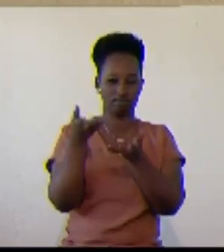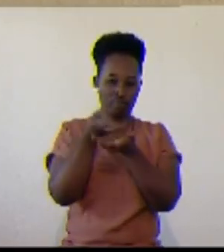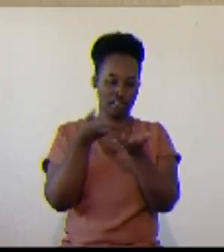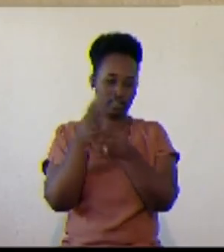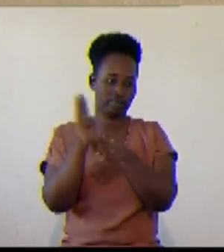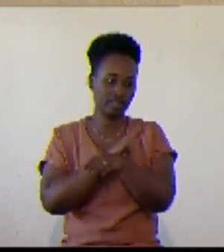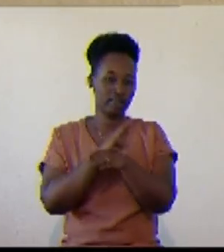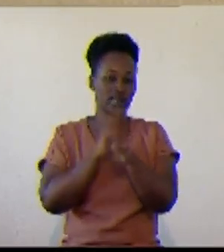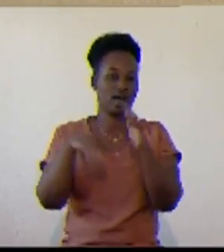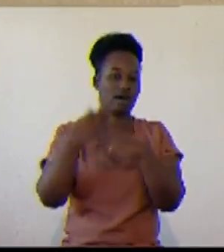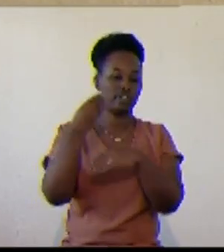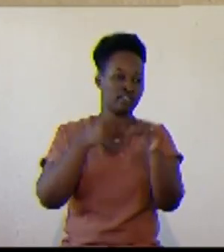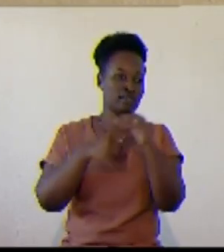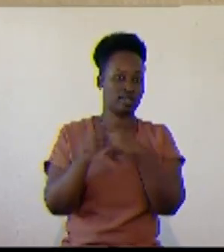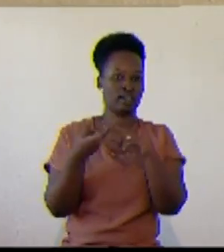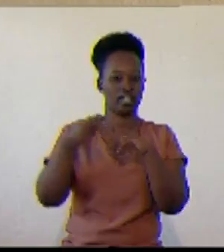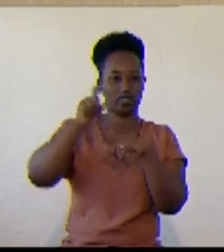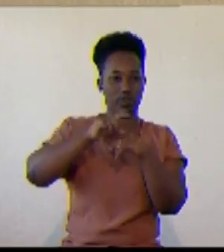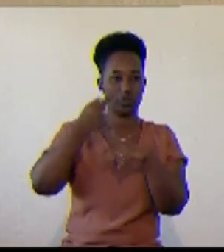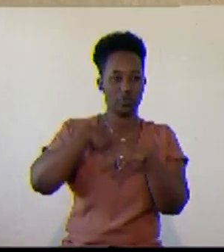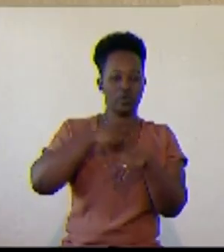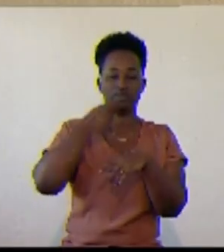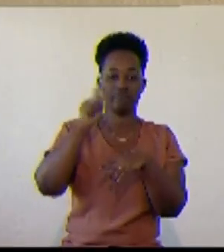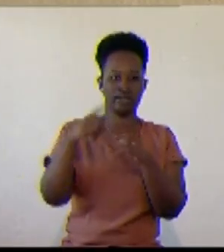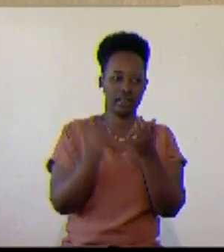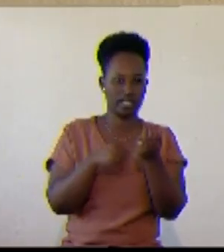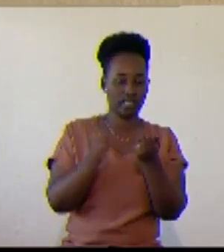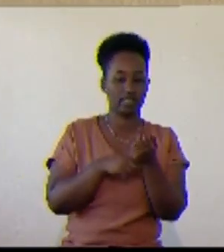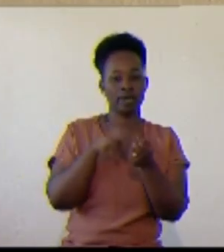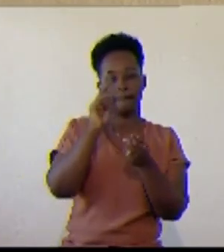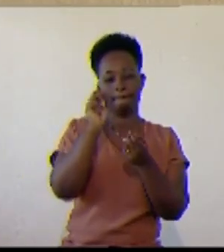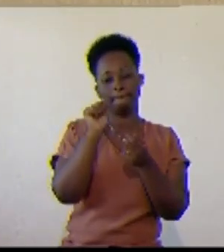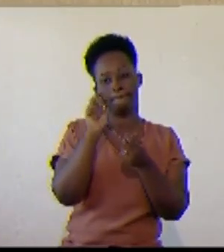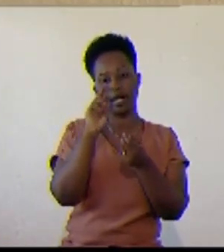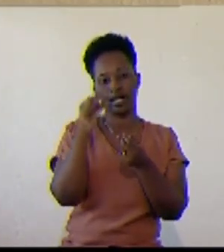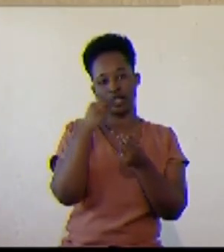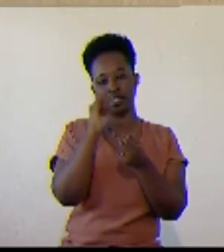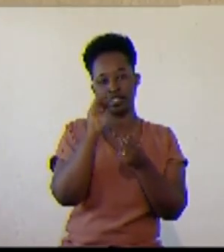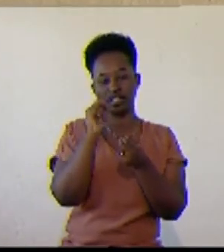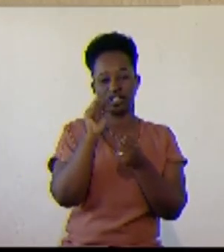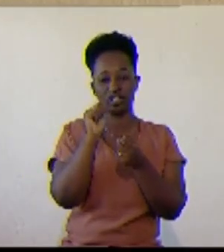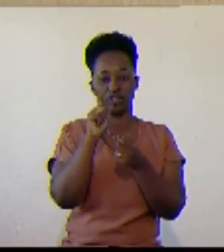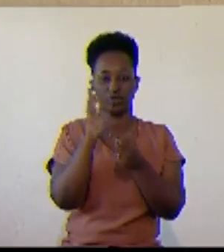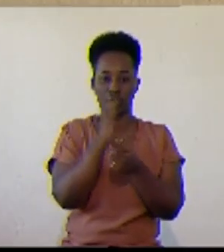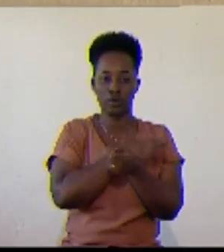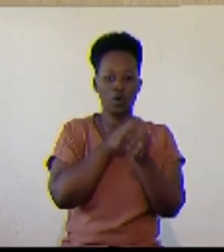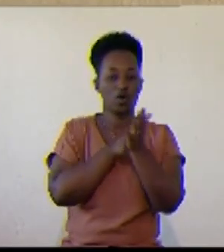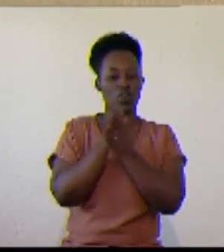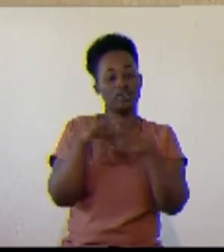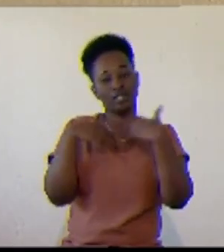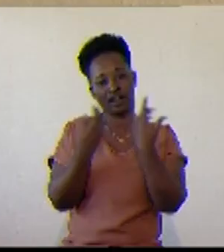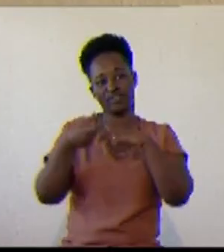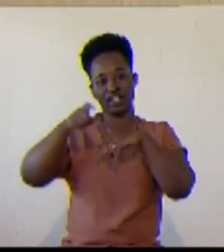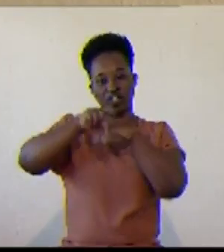unit of output. We have when calculating marginal cost, costs incurred or additional costs incurred